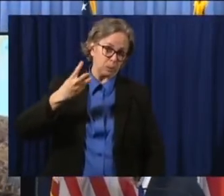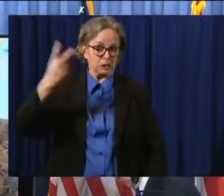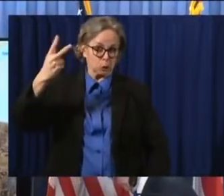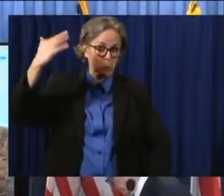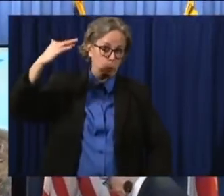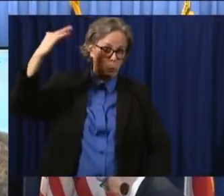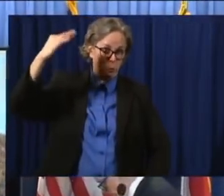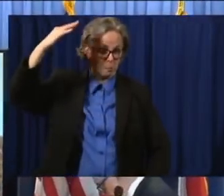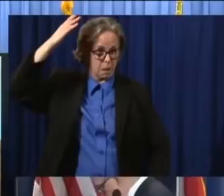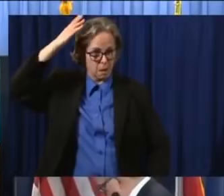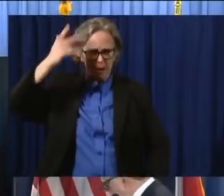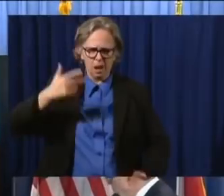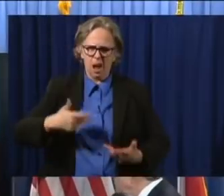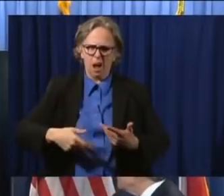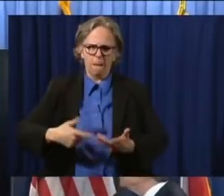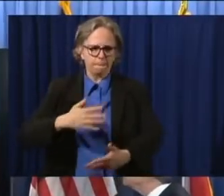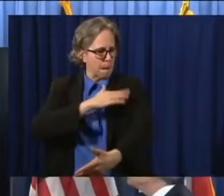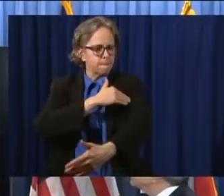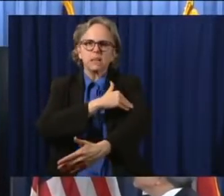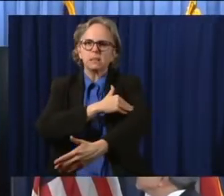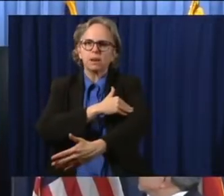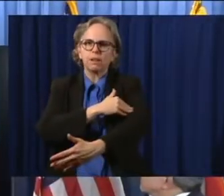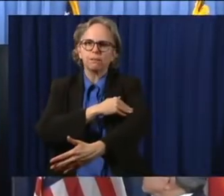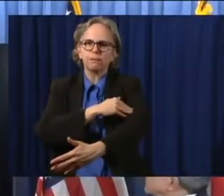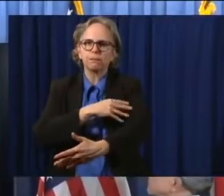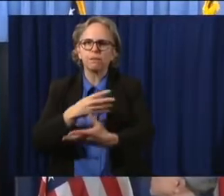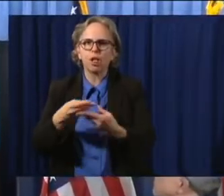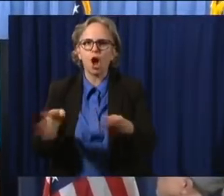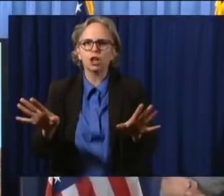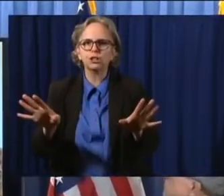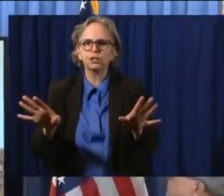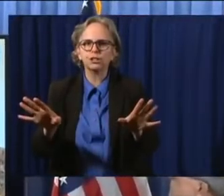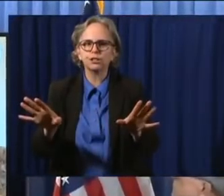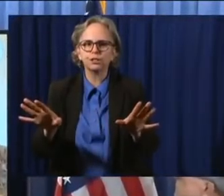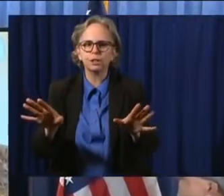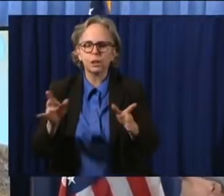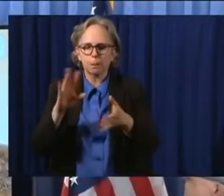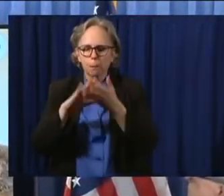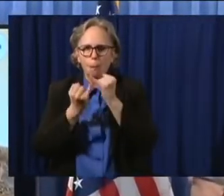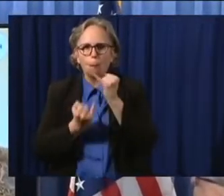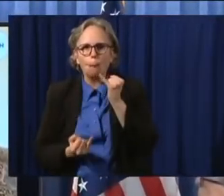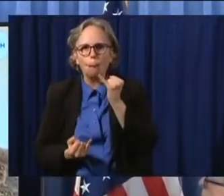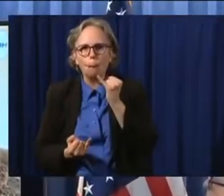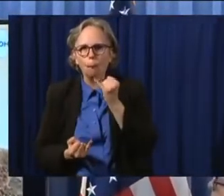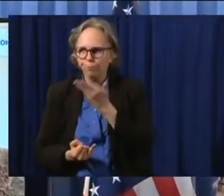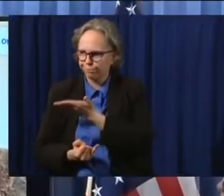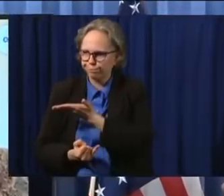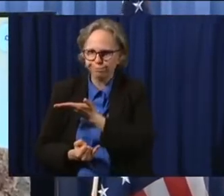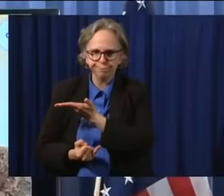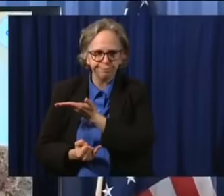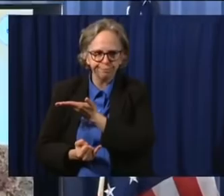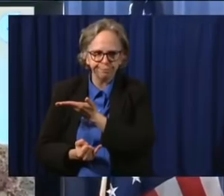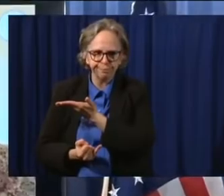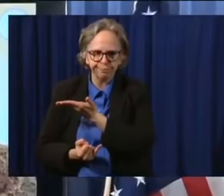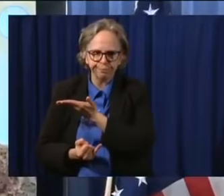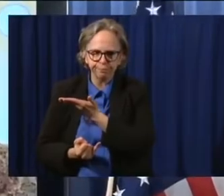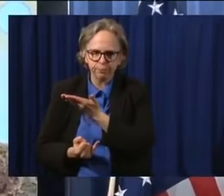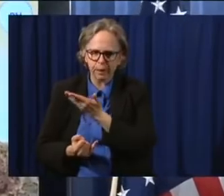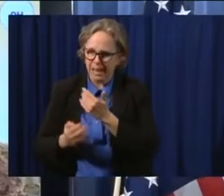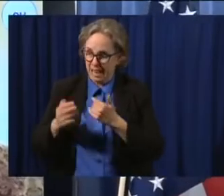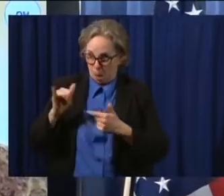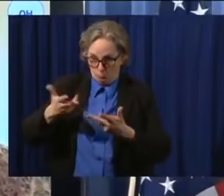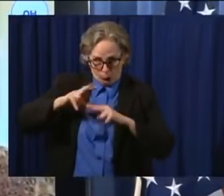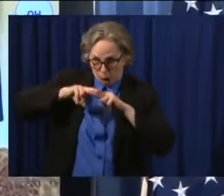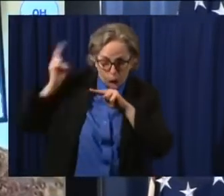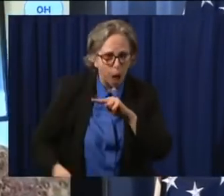mass, so I'm thinner, a lot thinner. I always want to lose a little bit, but not this much. But